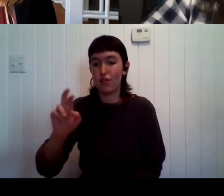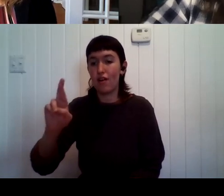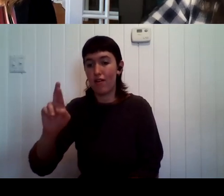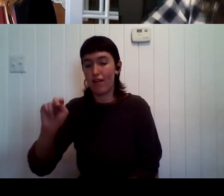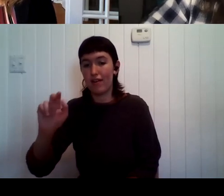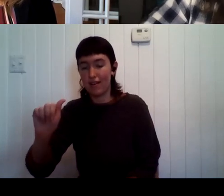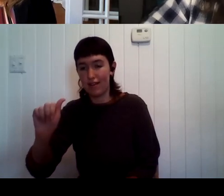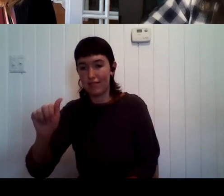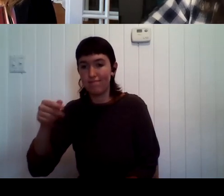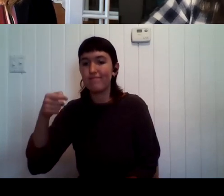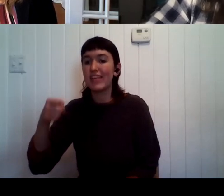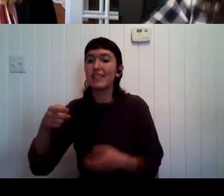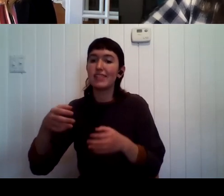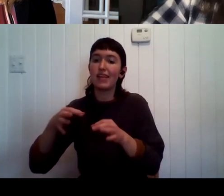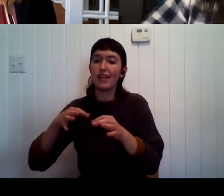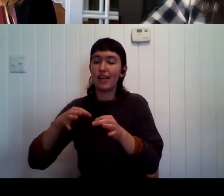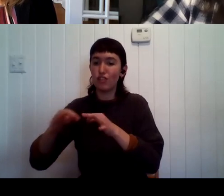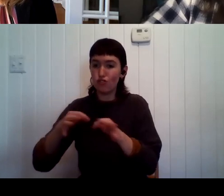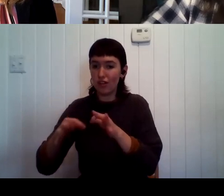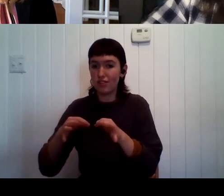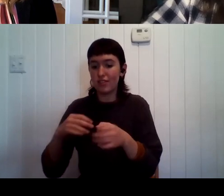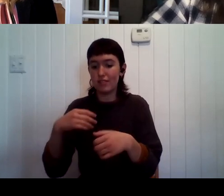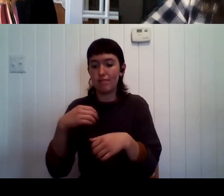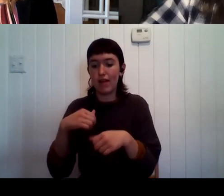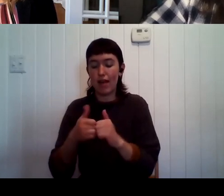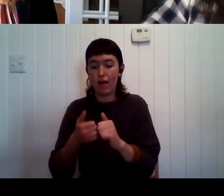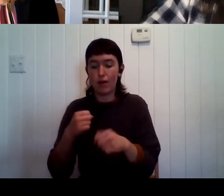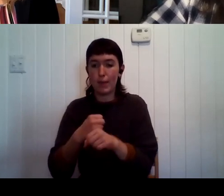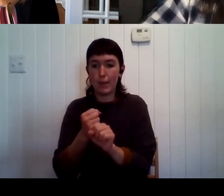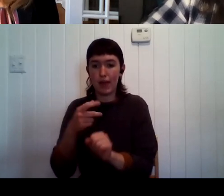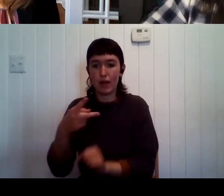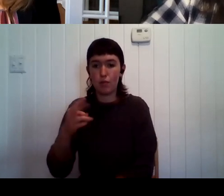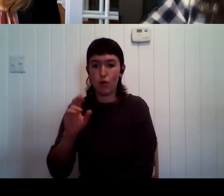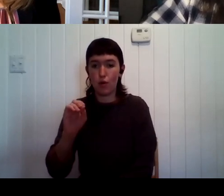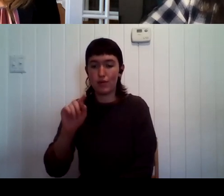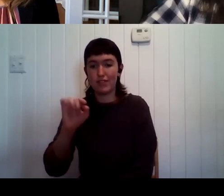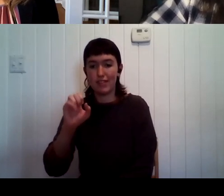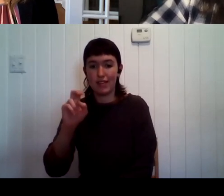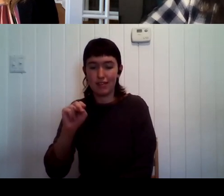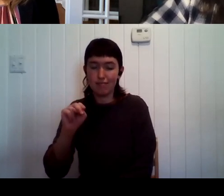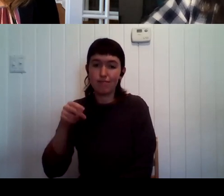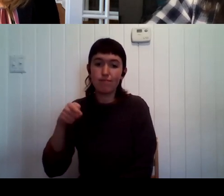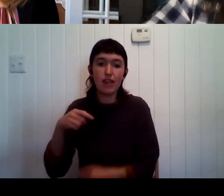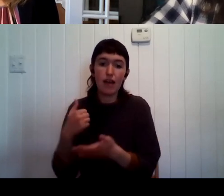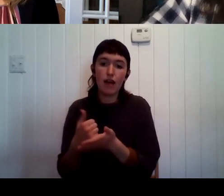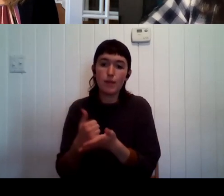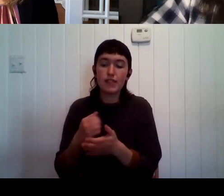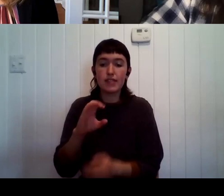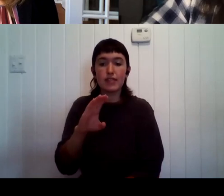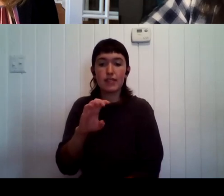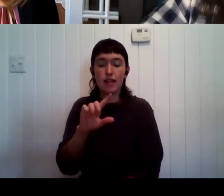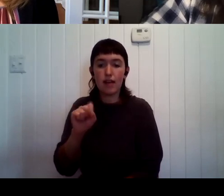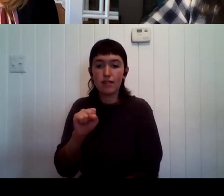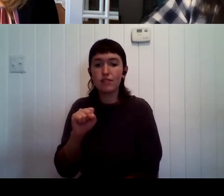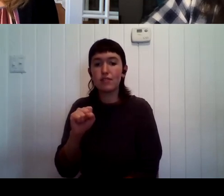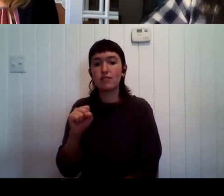the instructions to make a protein. What do? Proteins help cells function. They provide structure. They